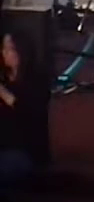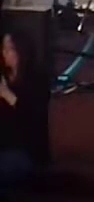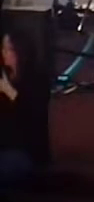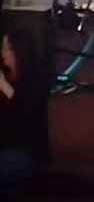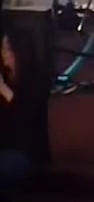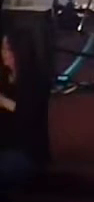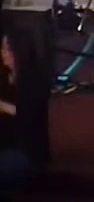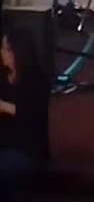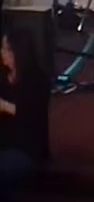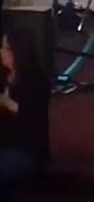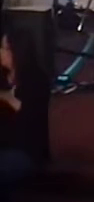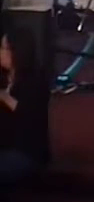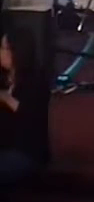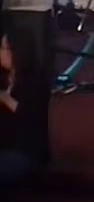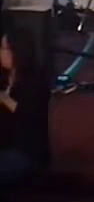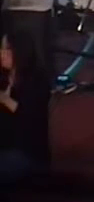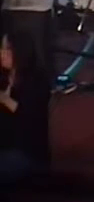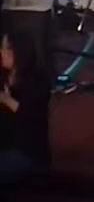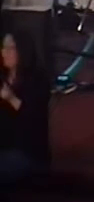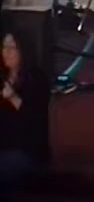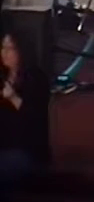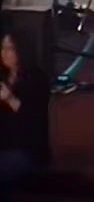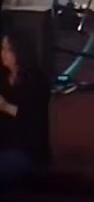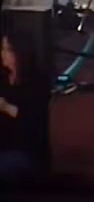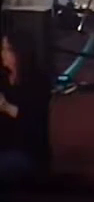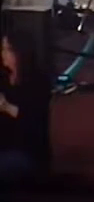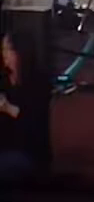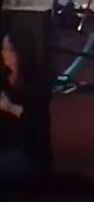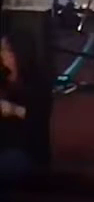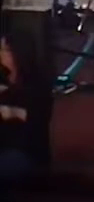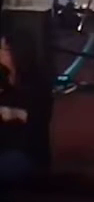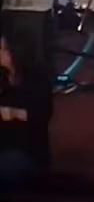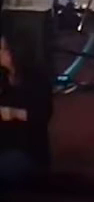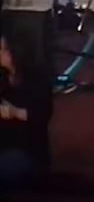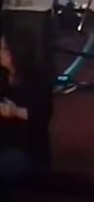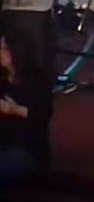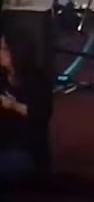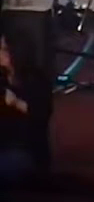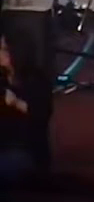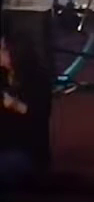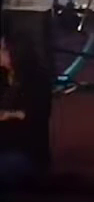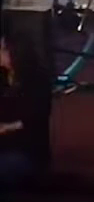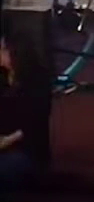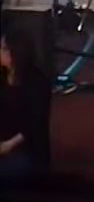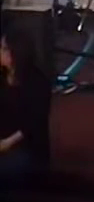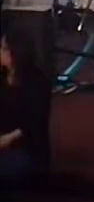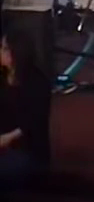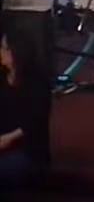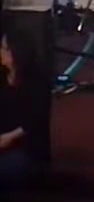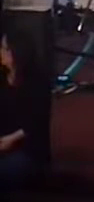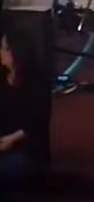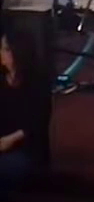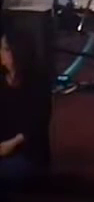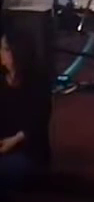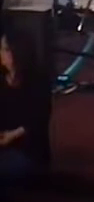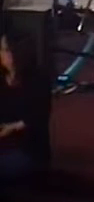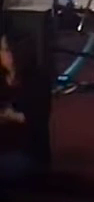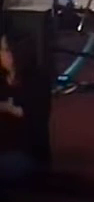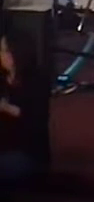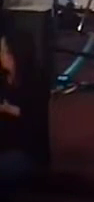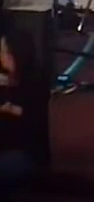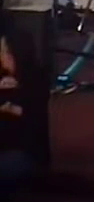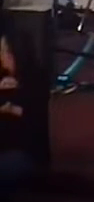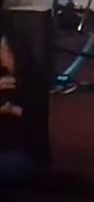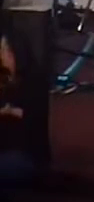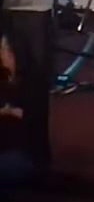leader, what would that person do, right? If you had the perfect leader, what would that person do? What would be the